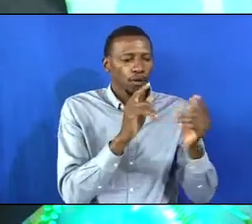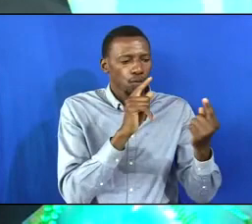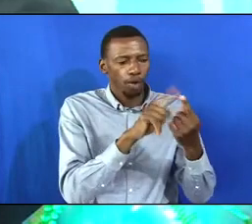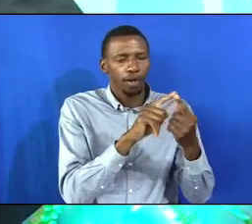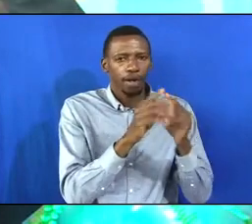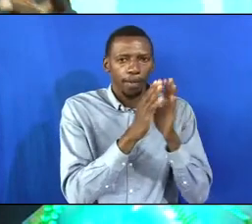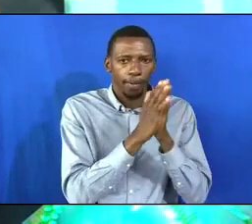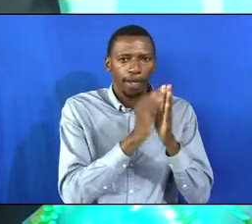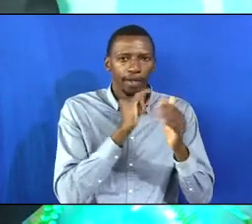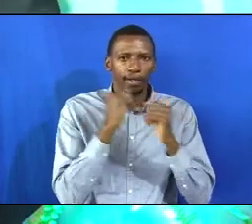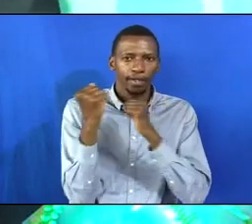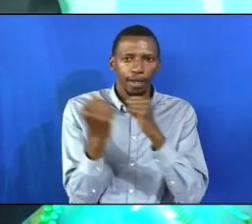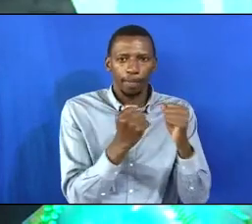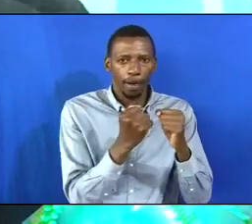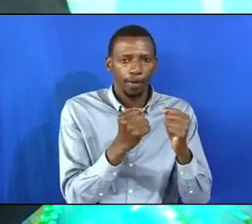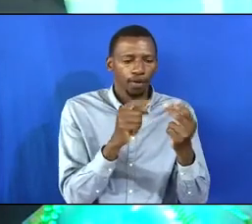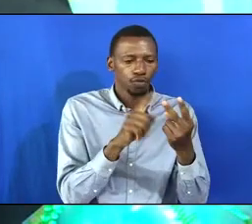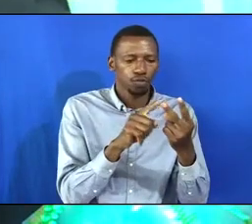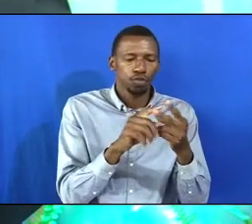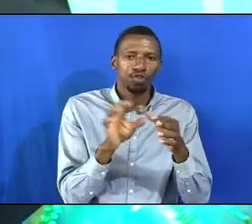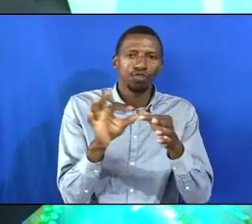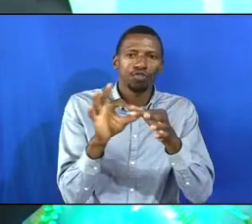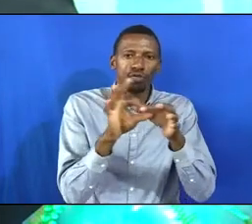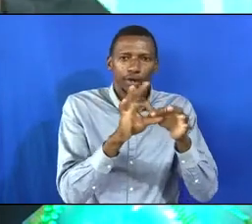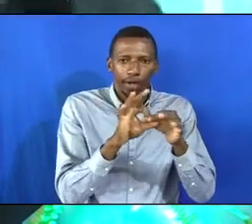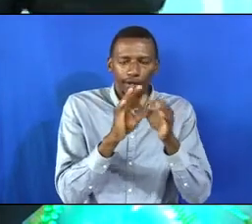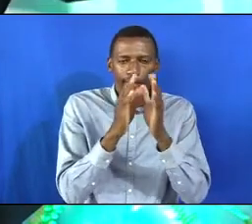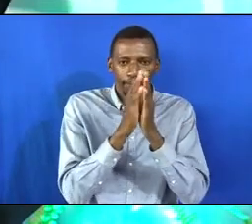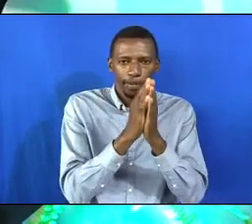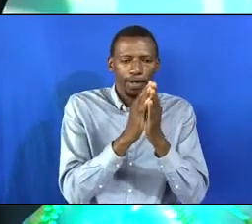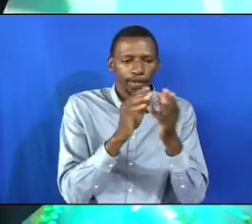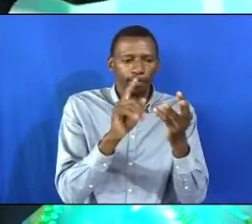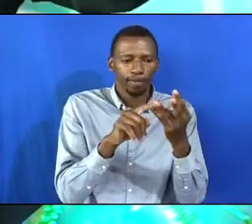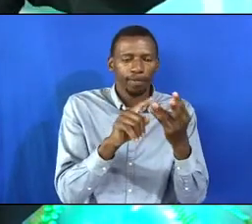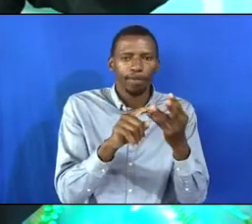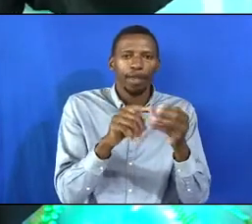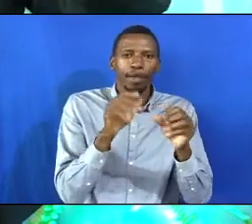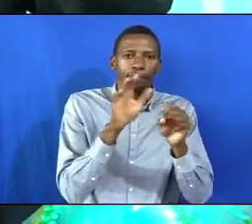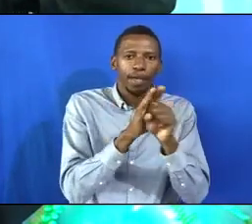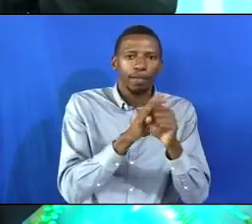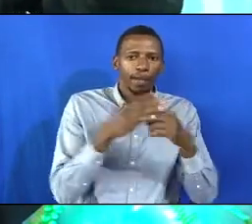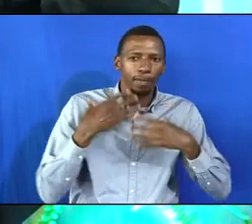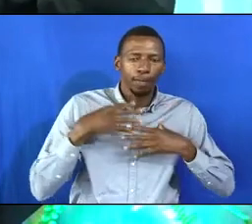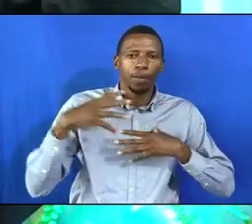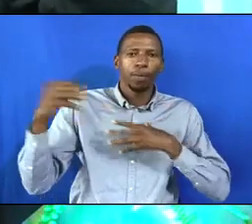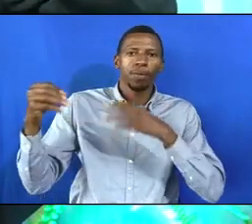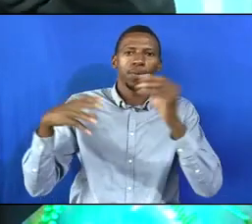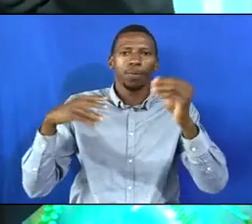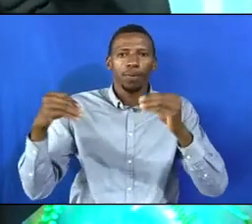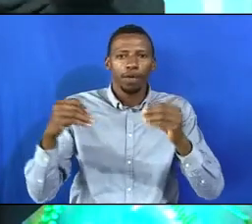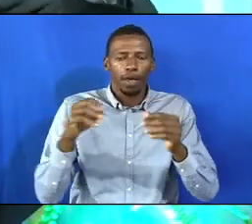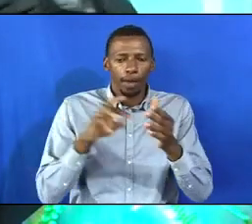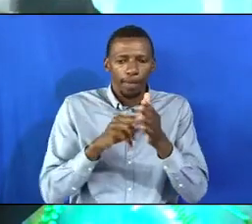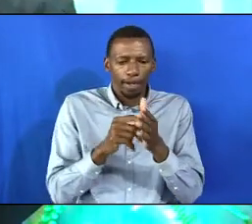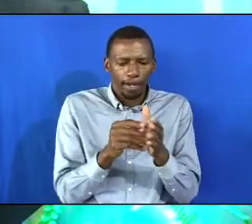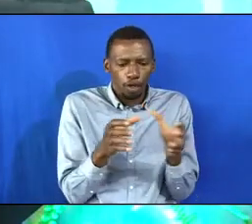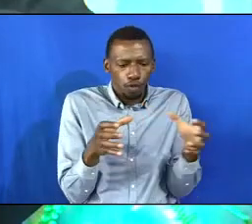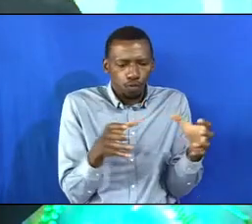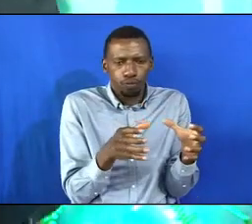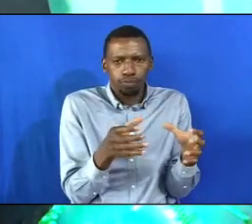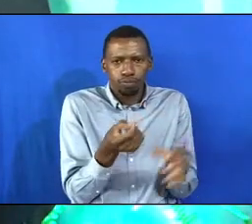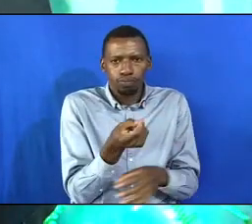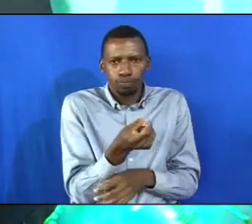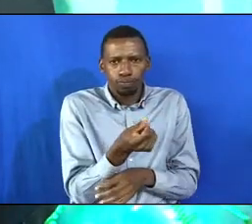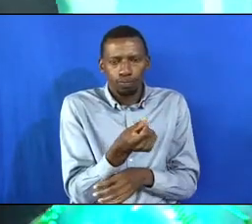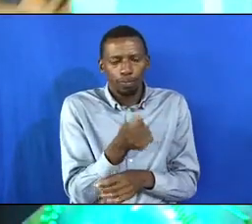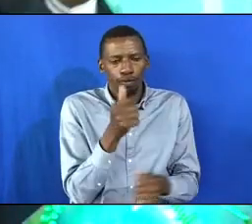Two, it's going to be united prayer. Three, many of you will have gone. So it will be Gideon's group that will increase